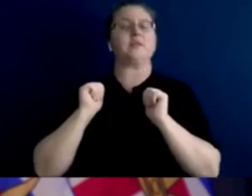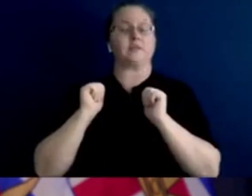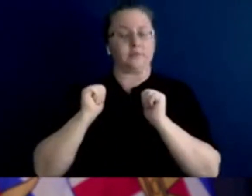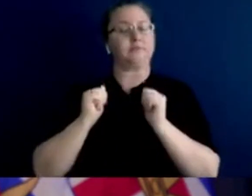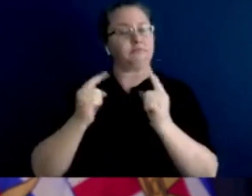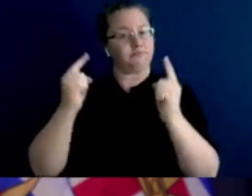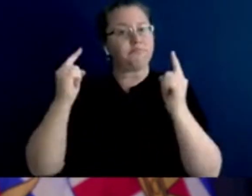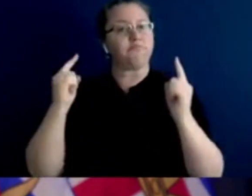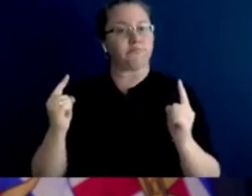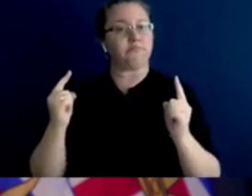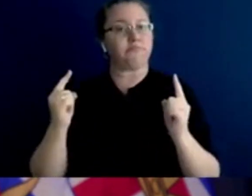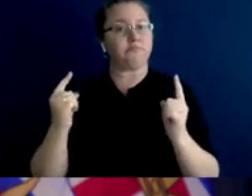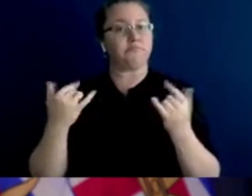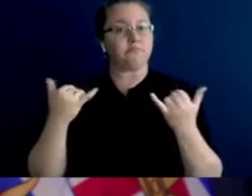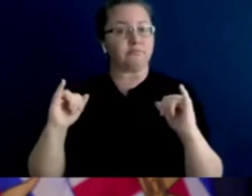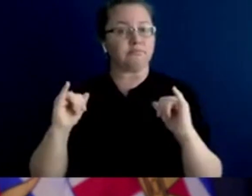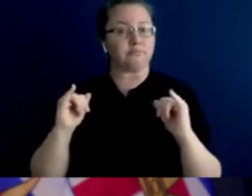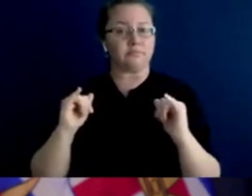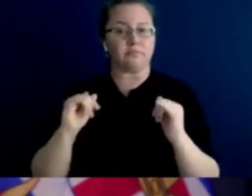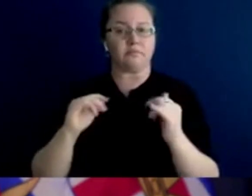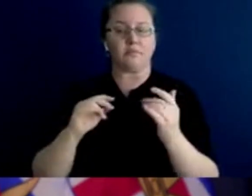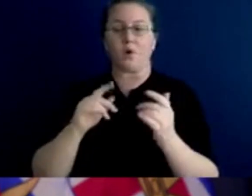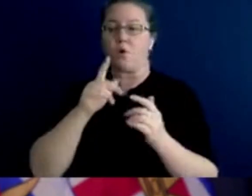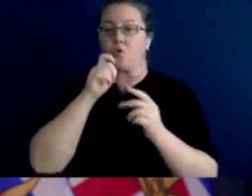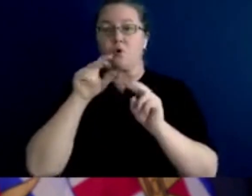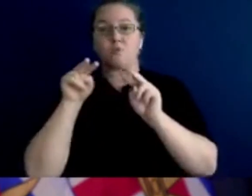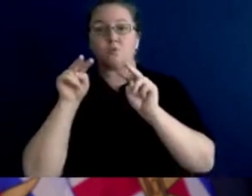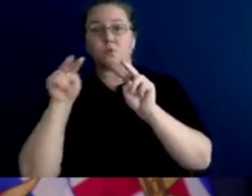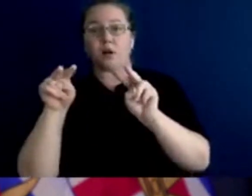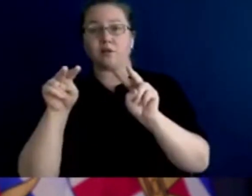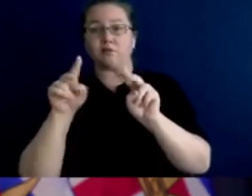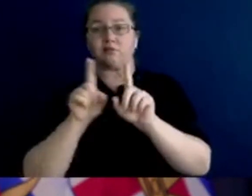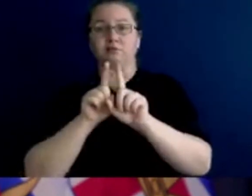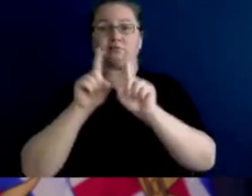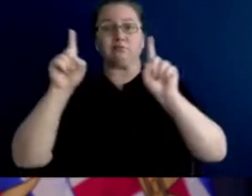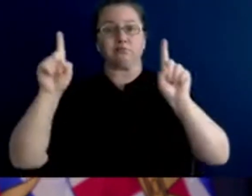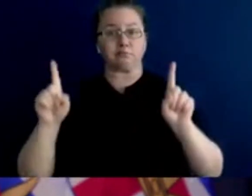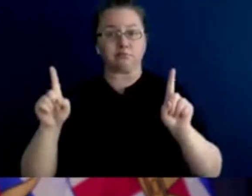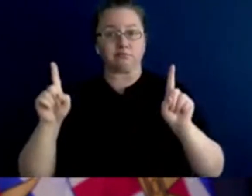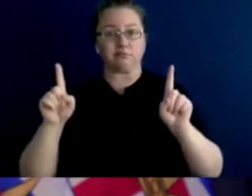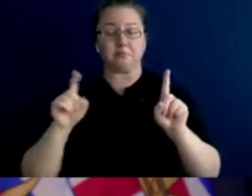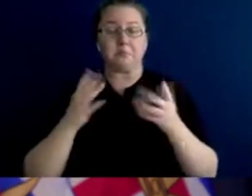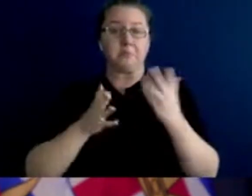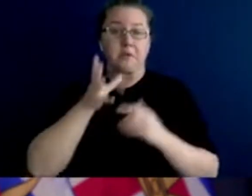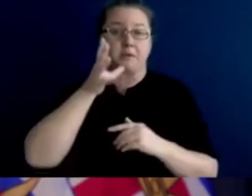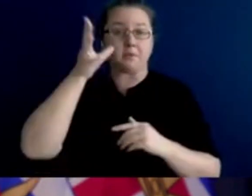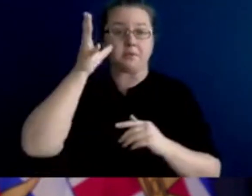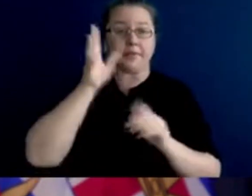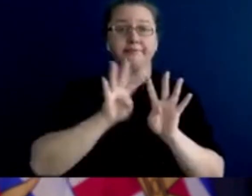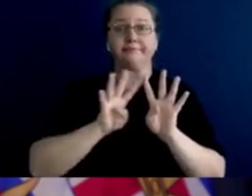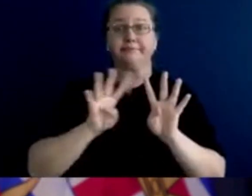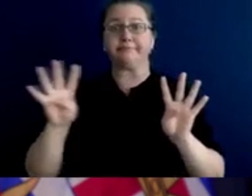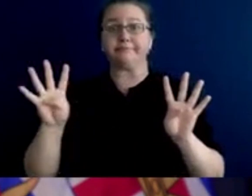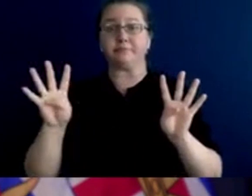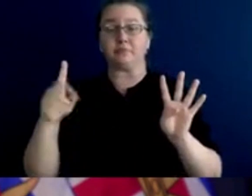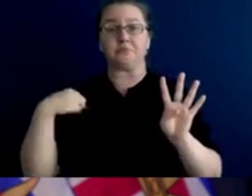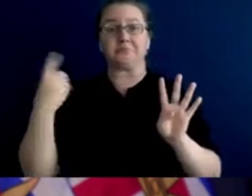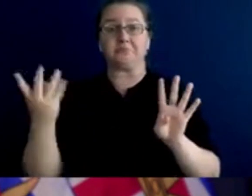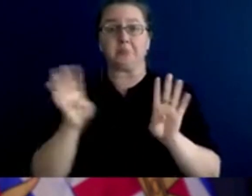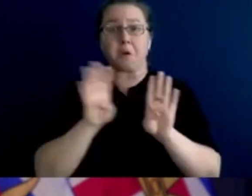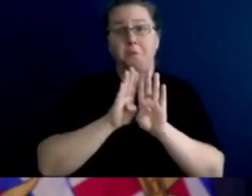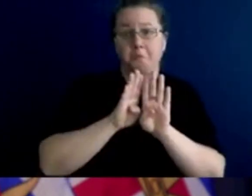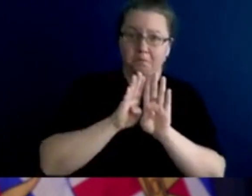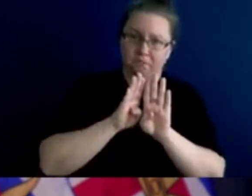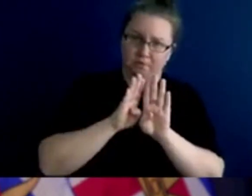I have some practical examples that I thought would be helpful around what we've been talking about. Number one, if you or others in your